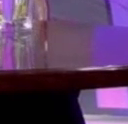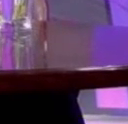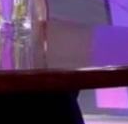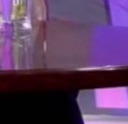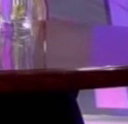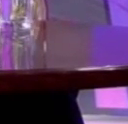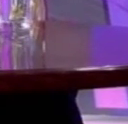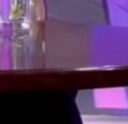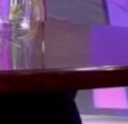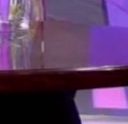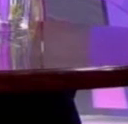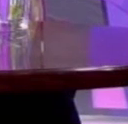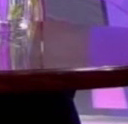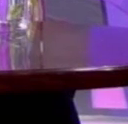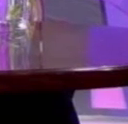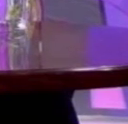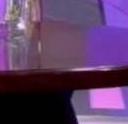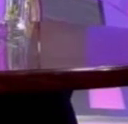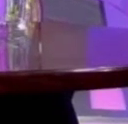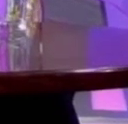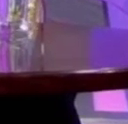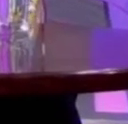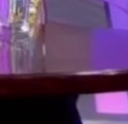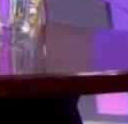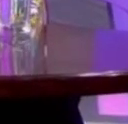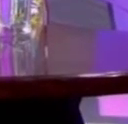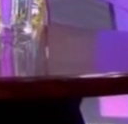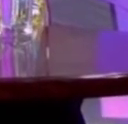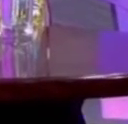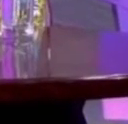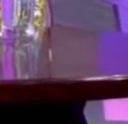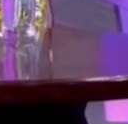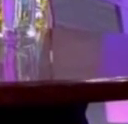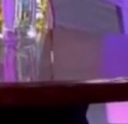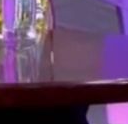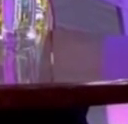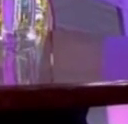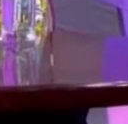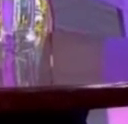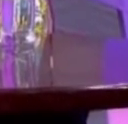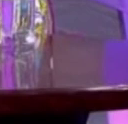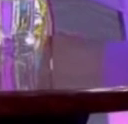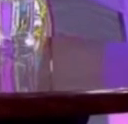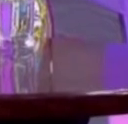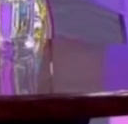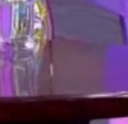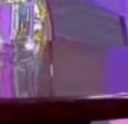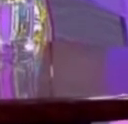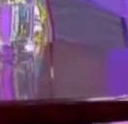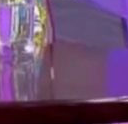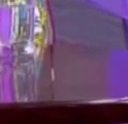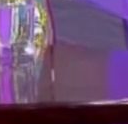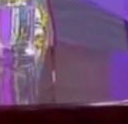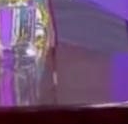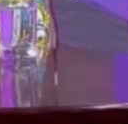terms of bridges, we have RDA, we have the Ministry of Local Government, we also have the provincial